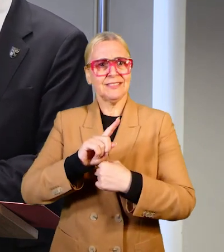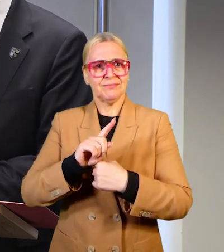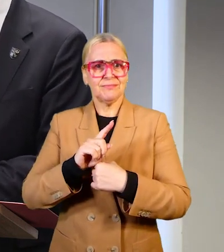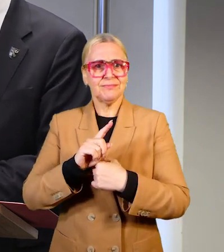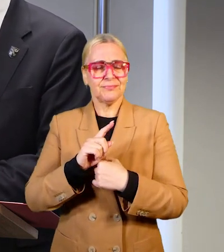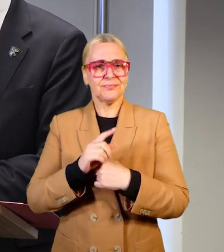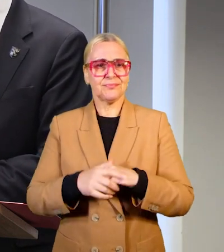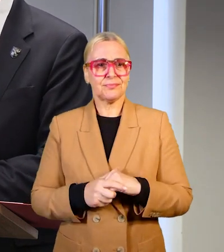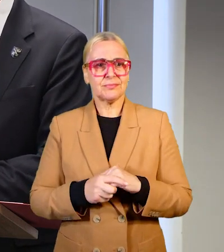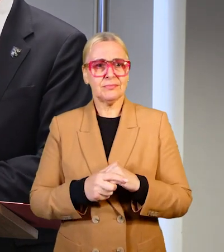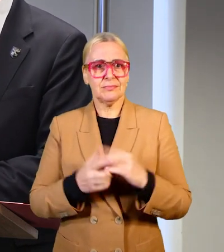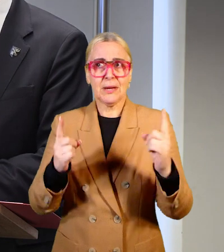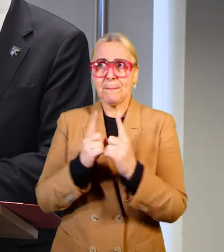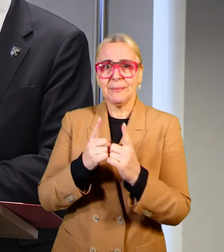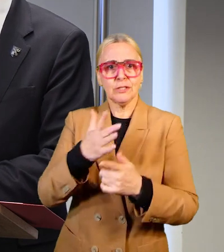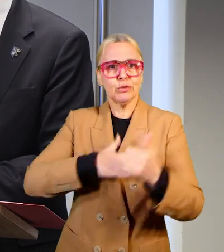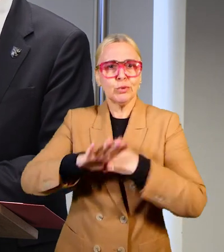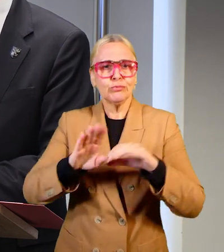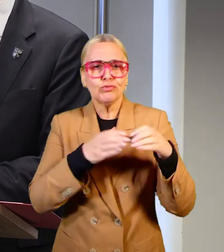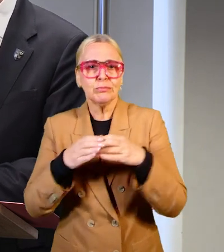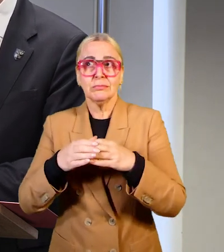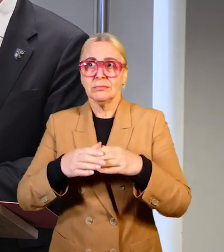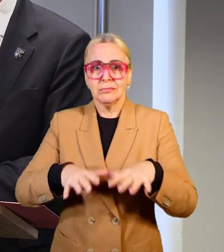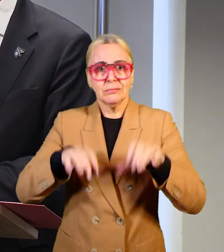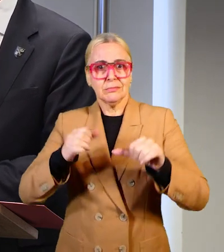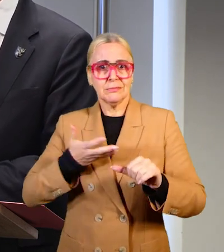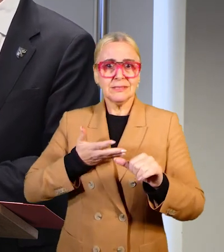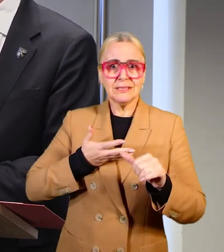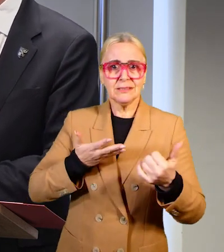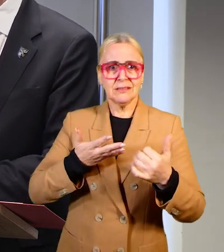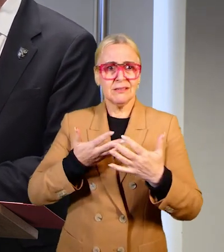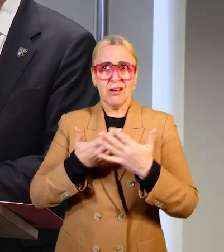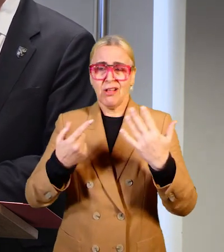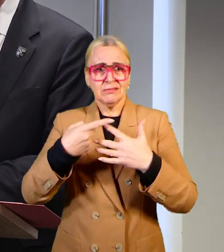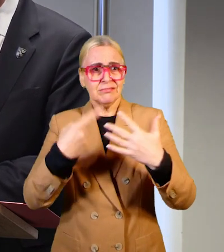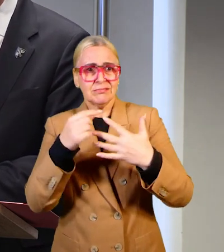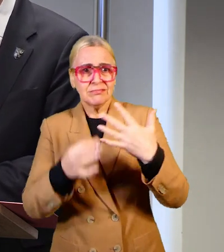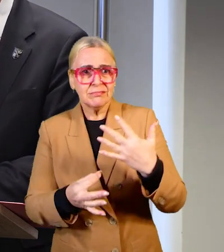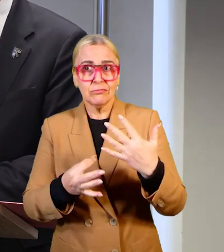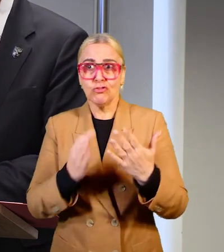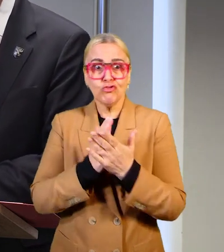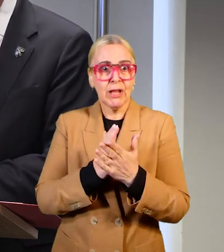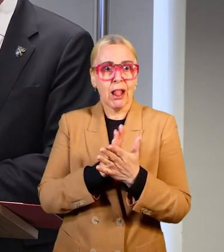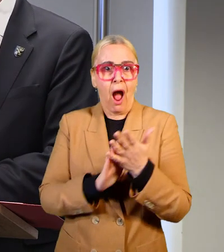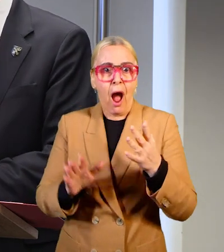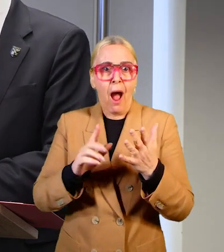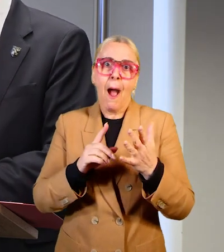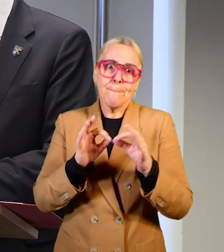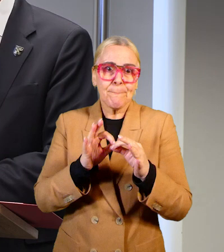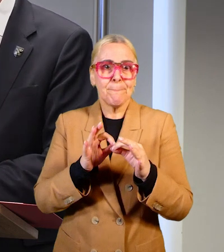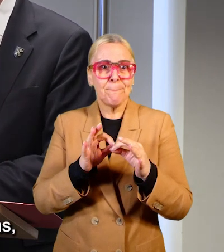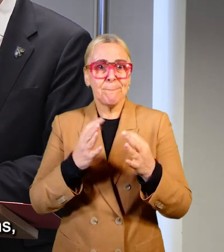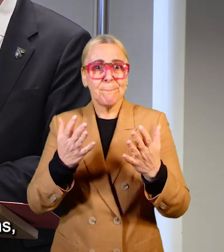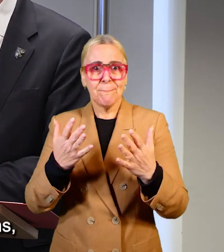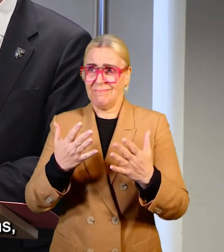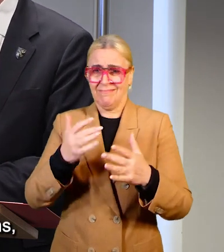internet access, a warm place to socialise, to find support, access other services, meet as a community group, start a